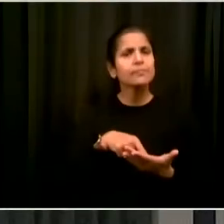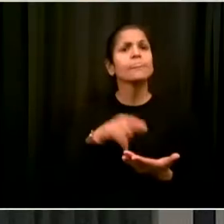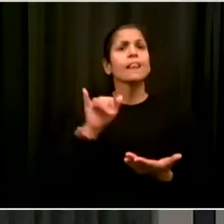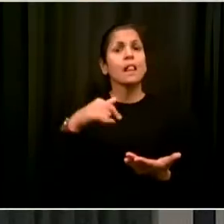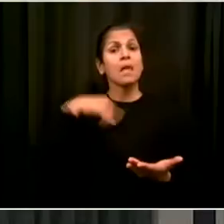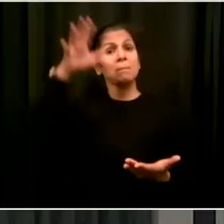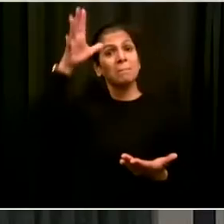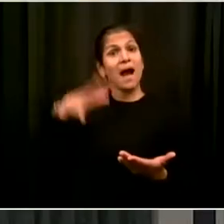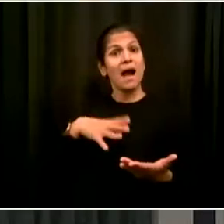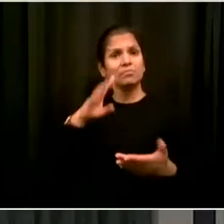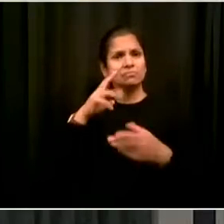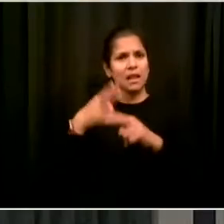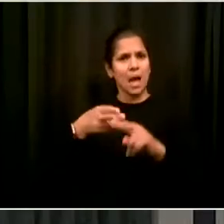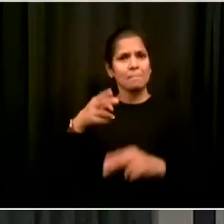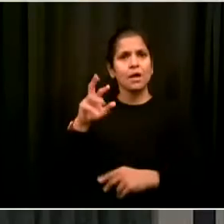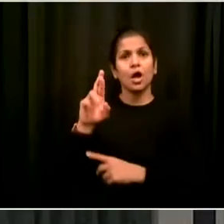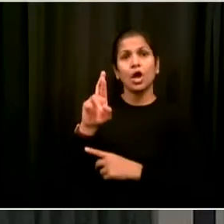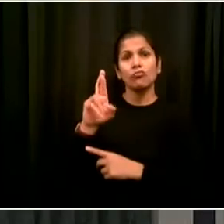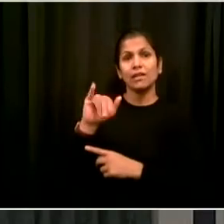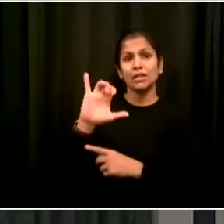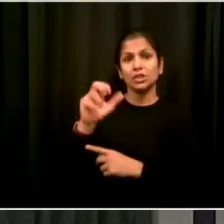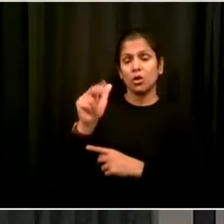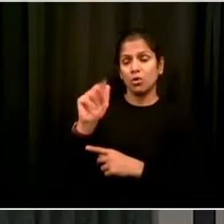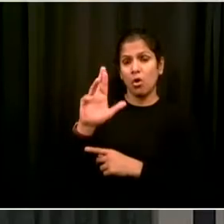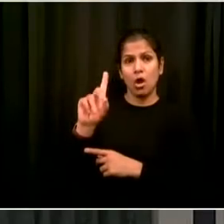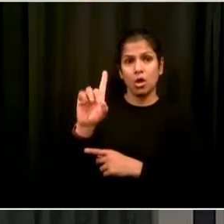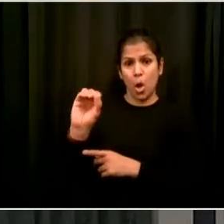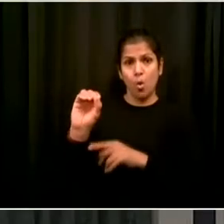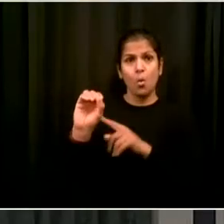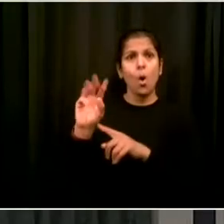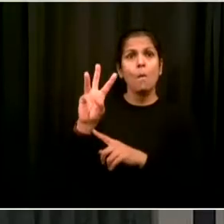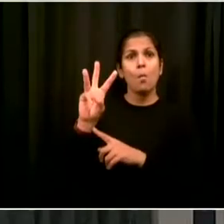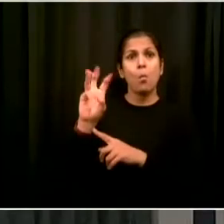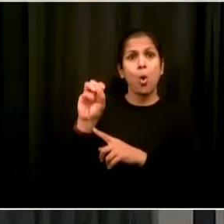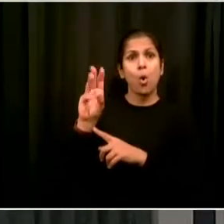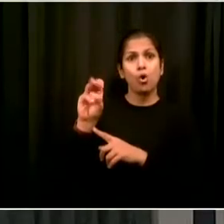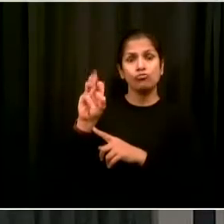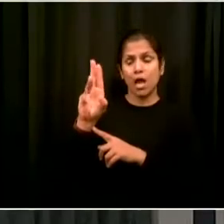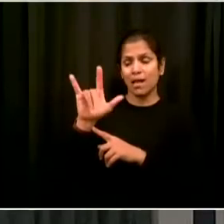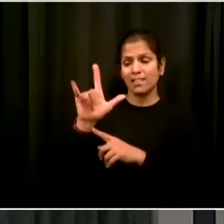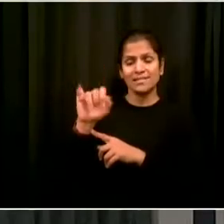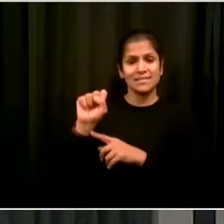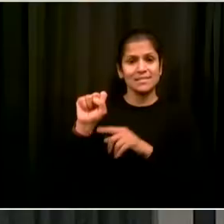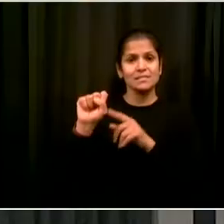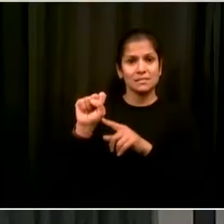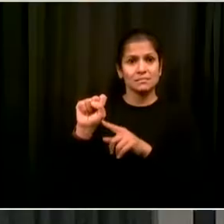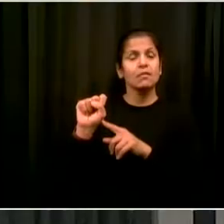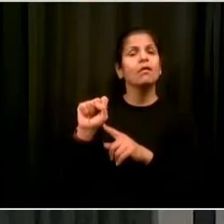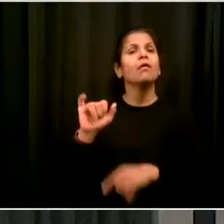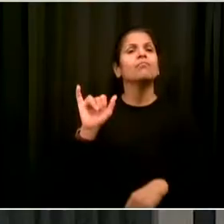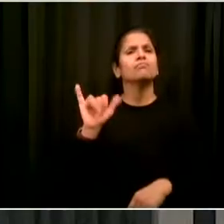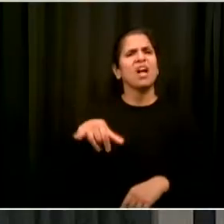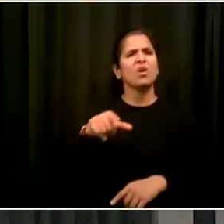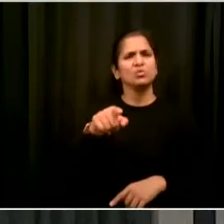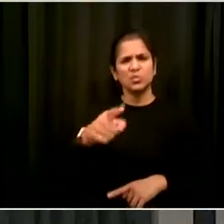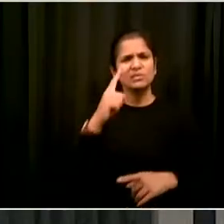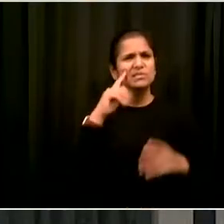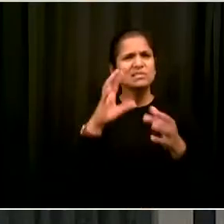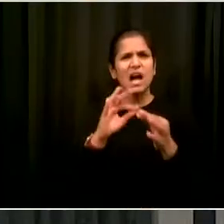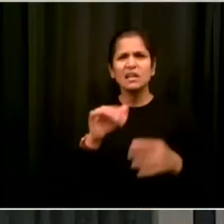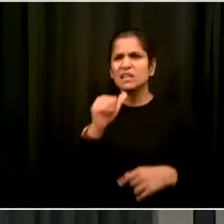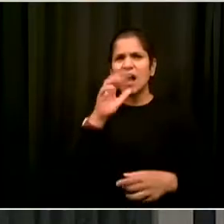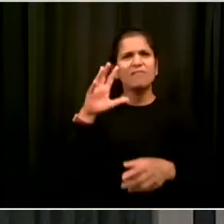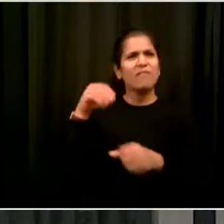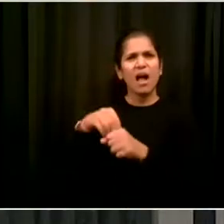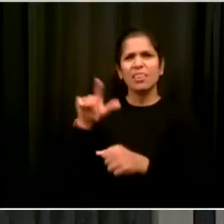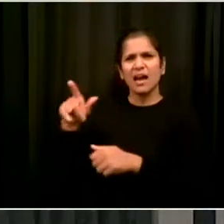And, this is going back a bit, but you said you had no involvement in his firing. But, there's an email